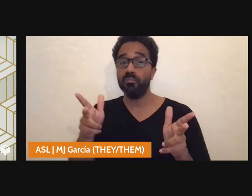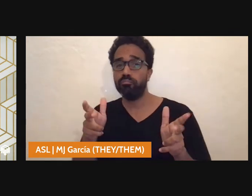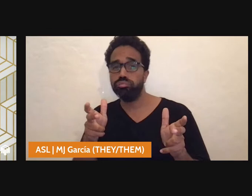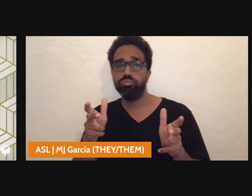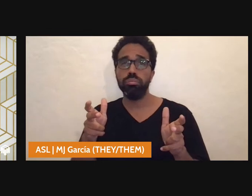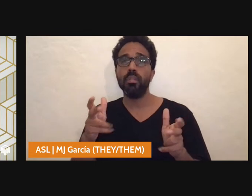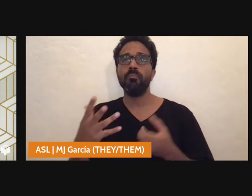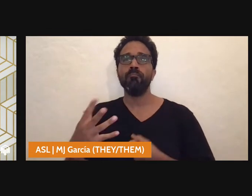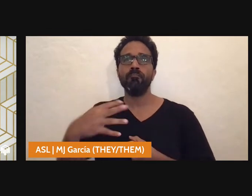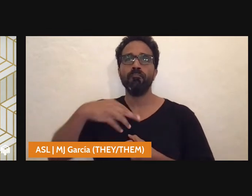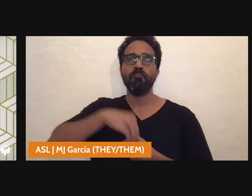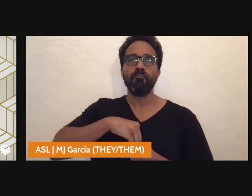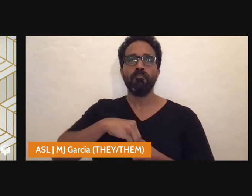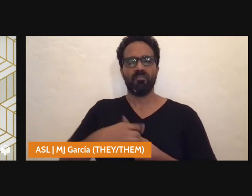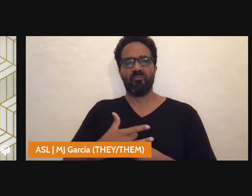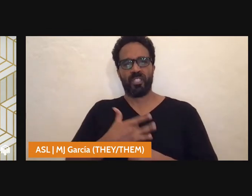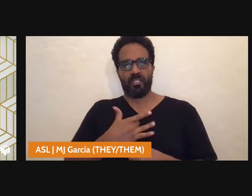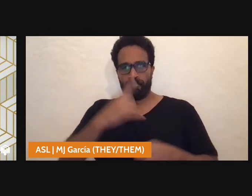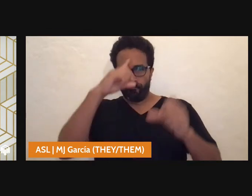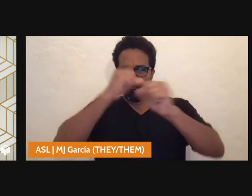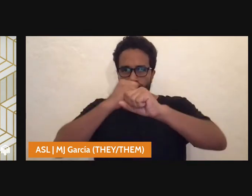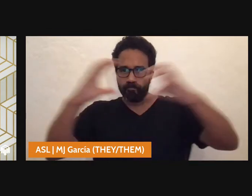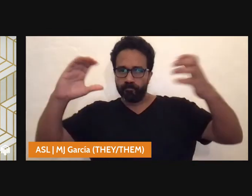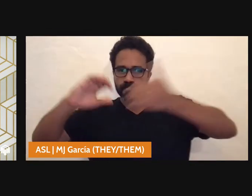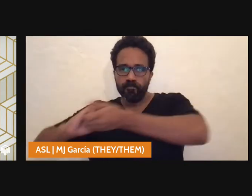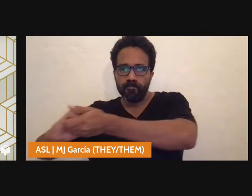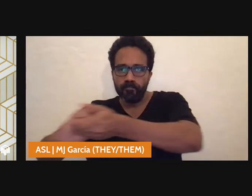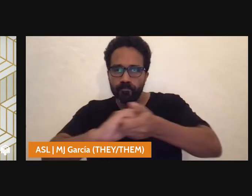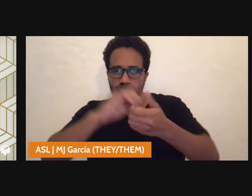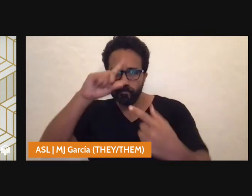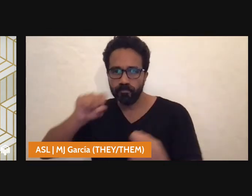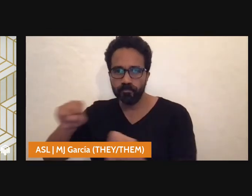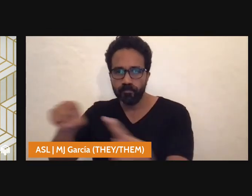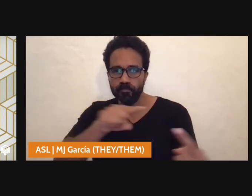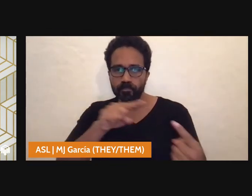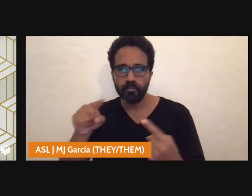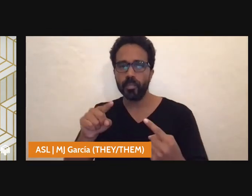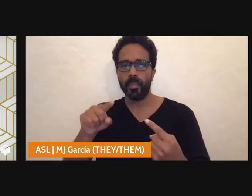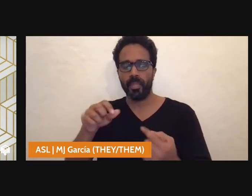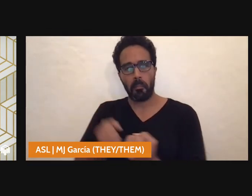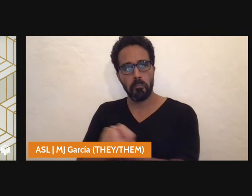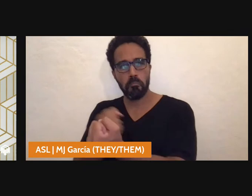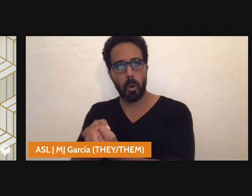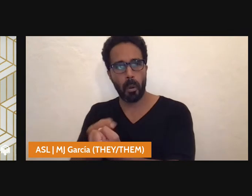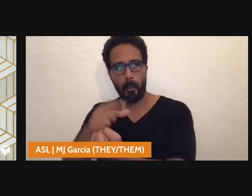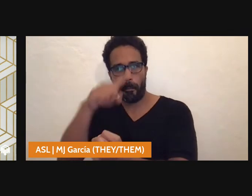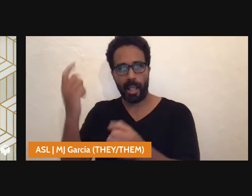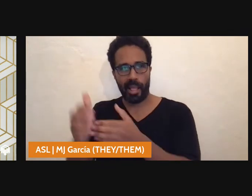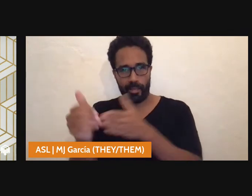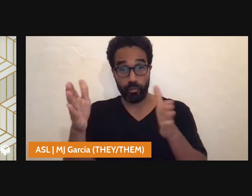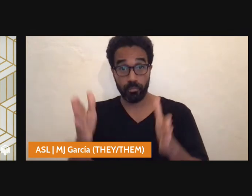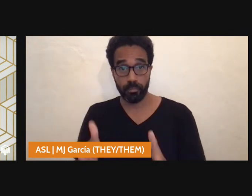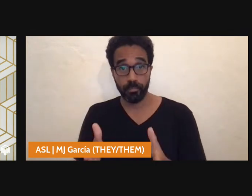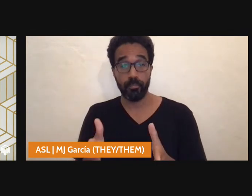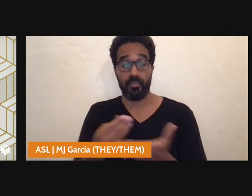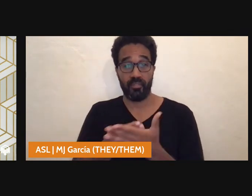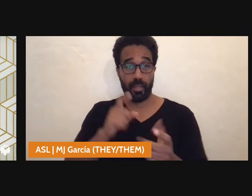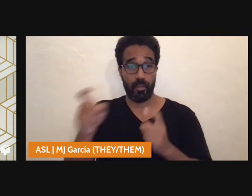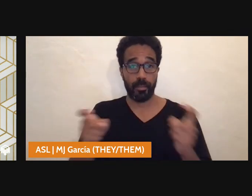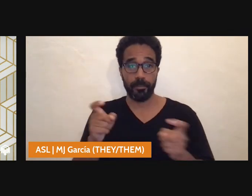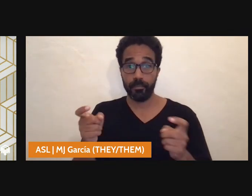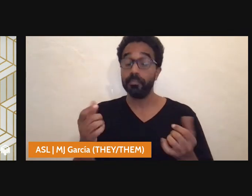and drive to center Black leadership and philanthropy. Next, I'd like to welcome our panelists.